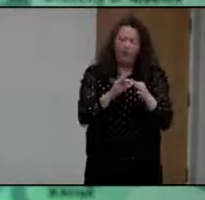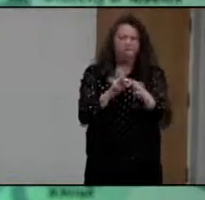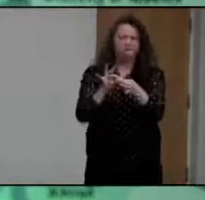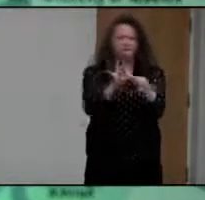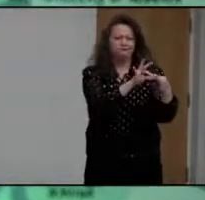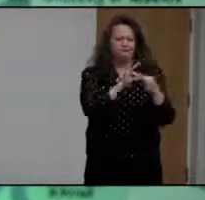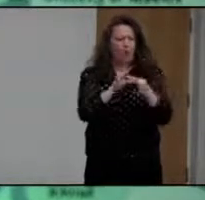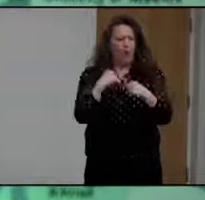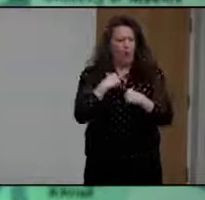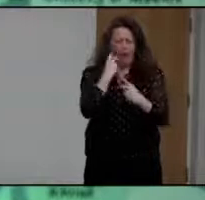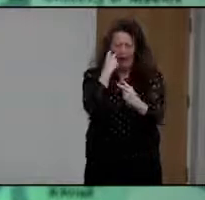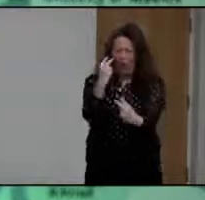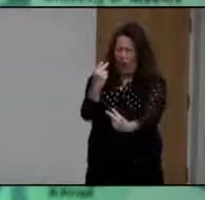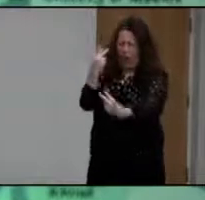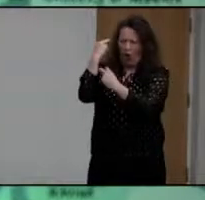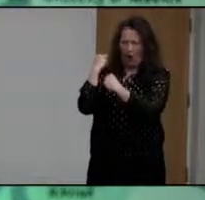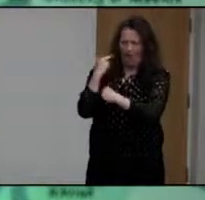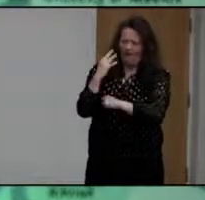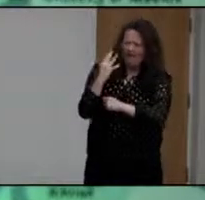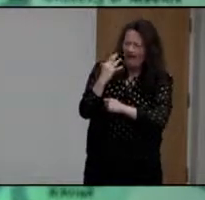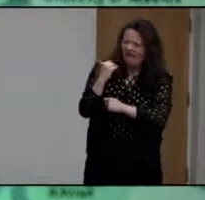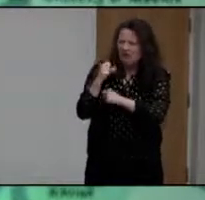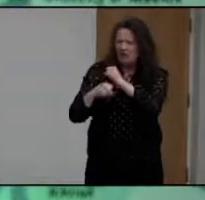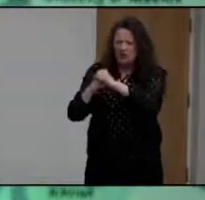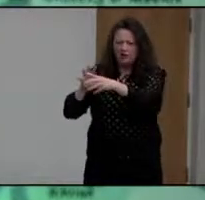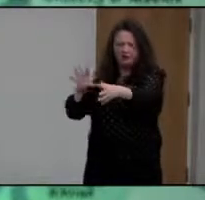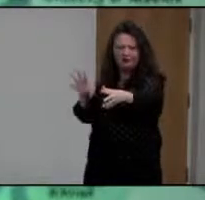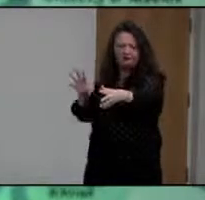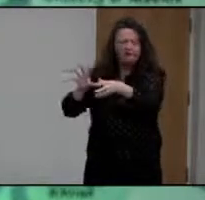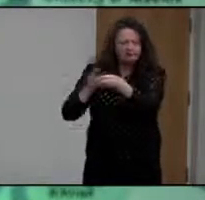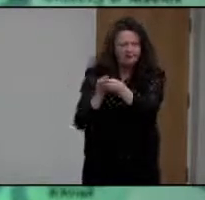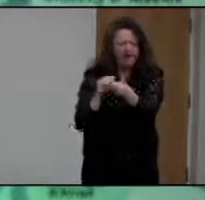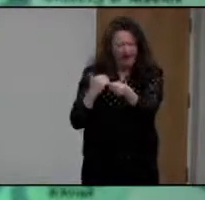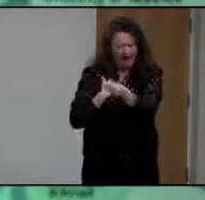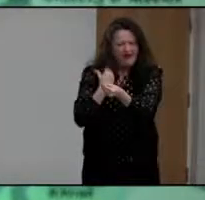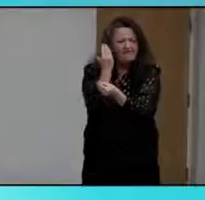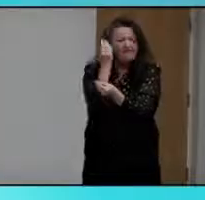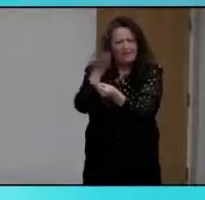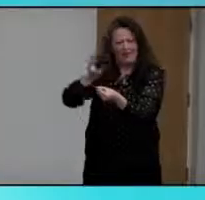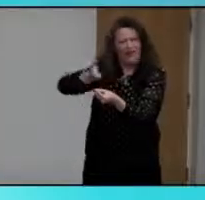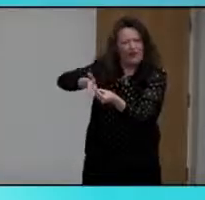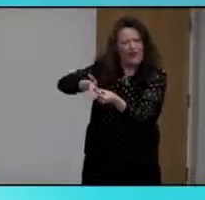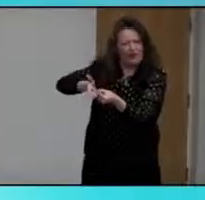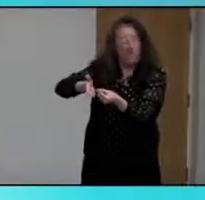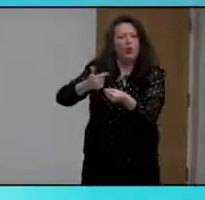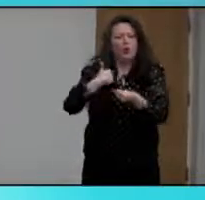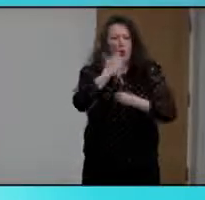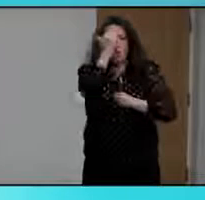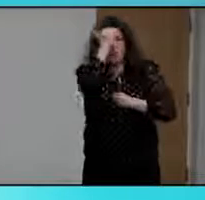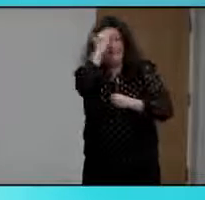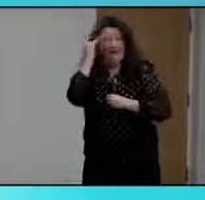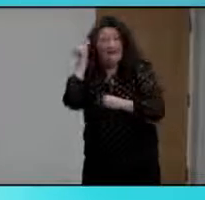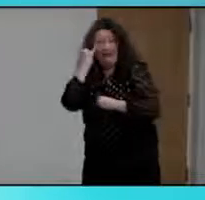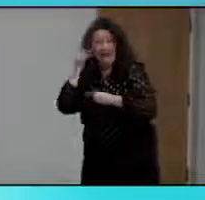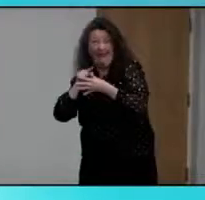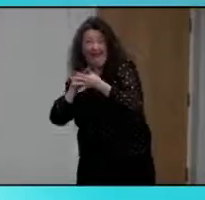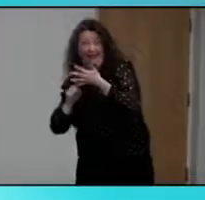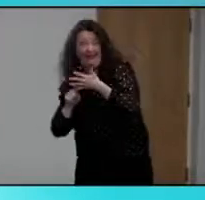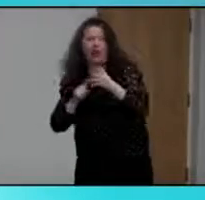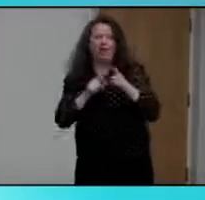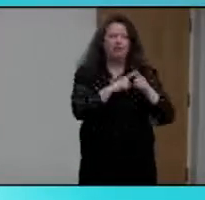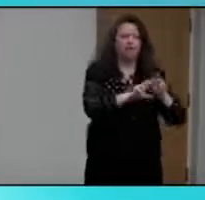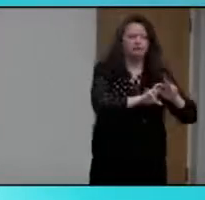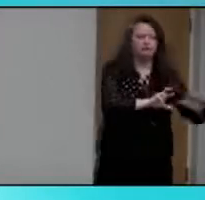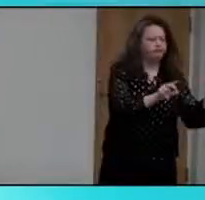for the past 5 to 10 years. We know how the resources have been allocated in the past. Now, with